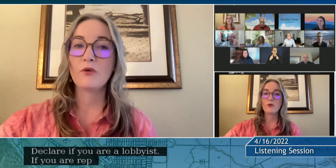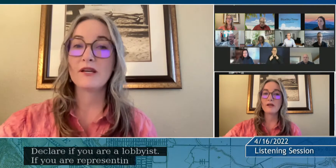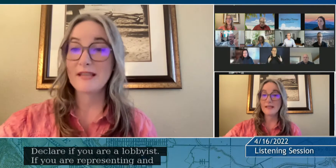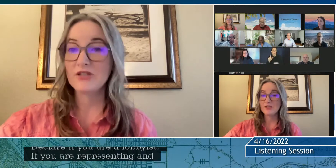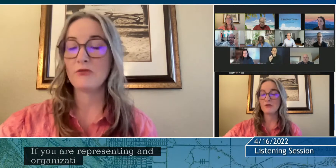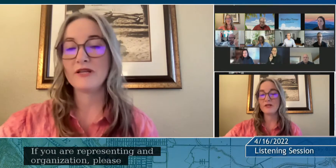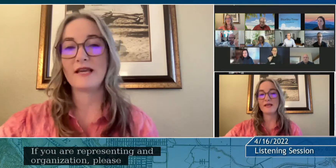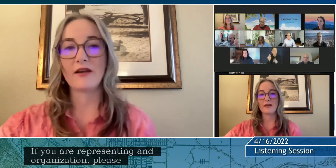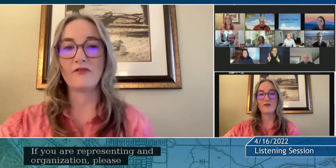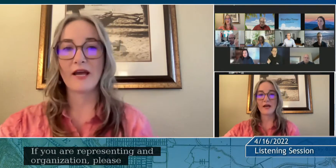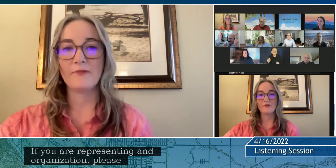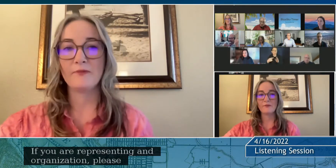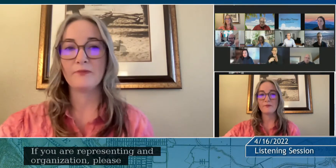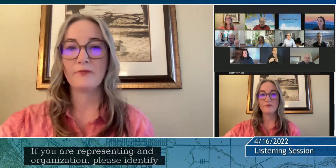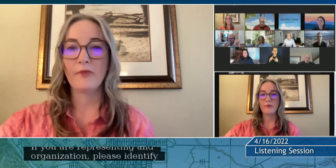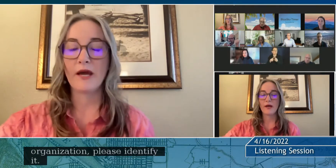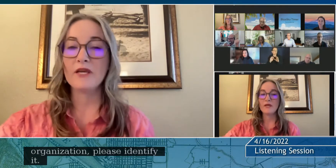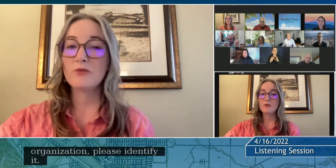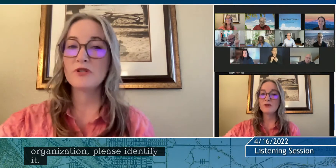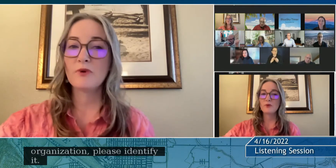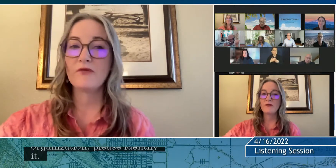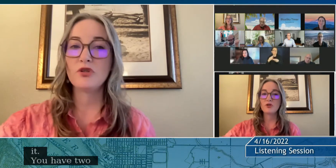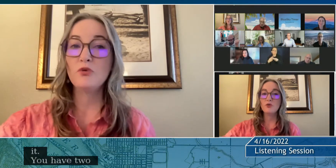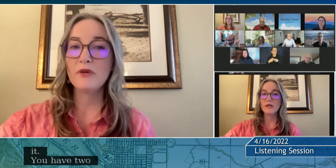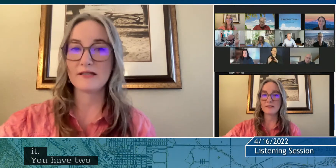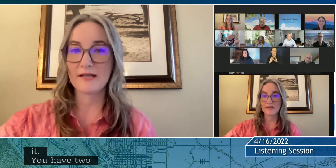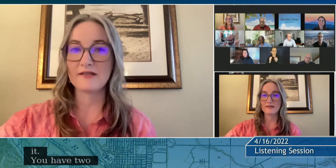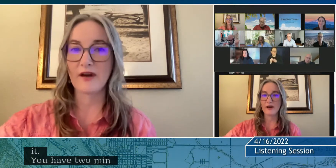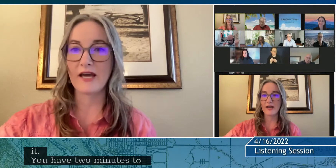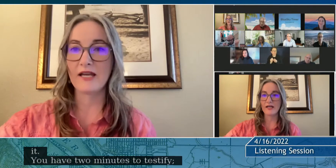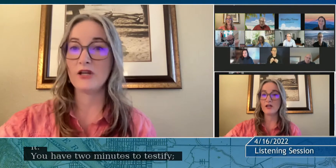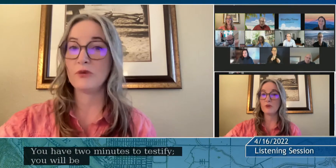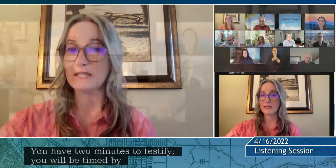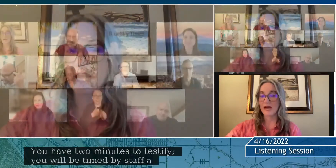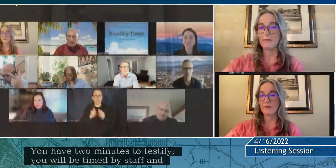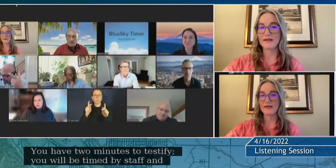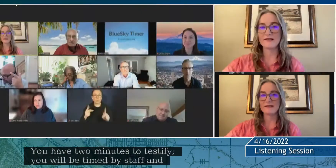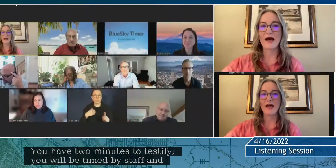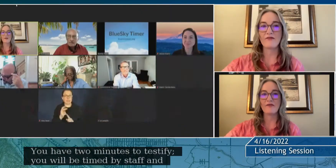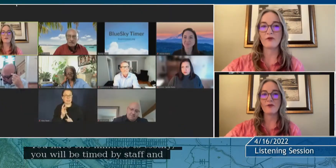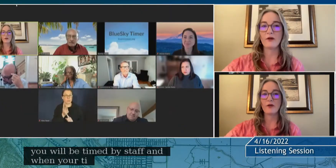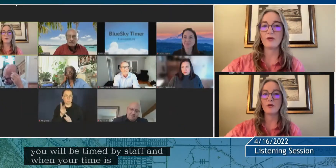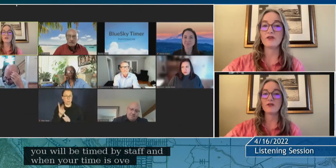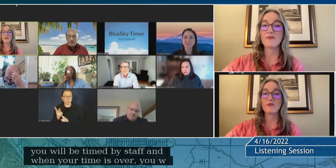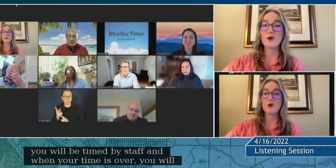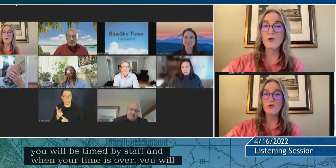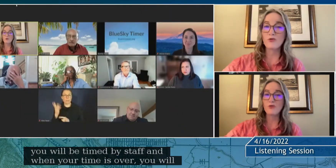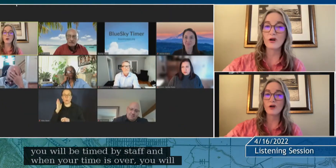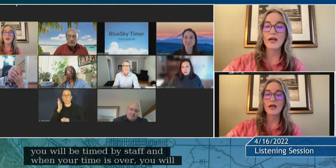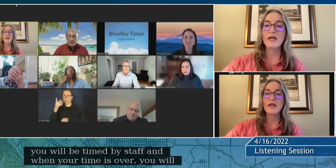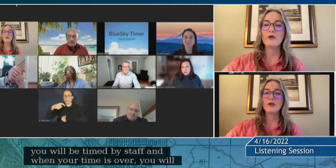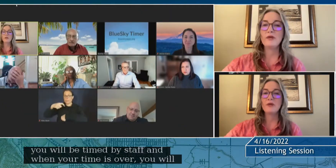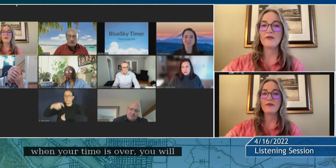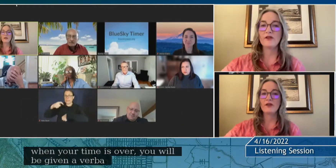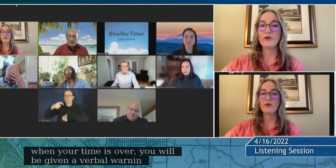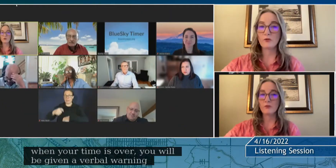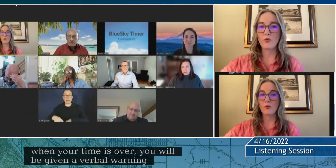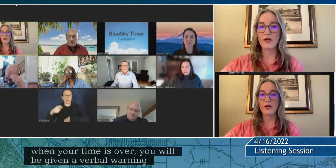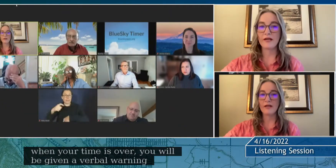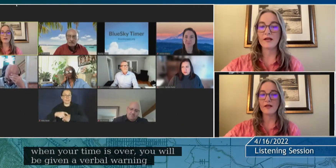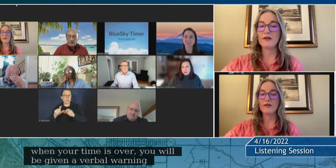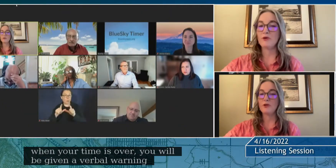an organization, please identify it. Each person will have 2 minutes to testify, and you'll be timed by staff. When your time's over, you'll be given a